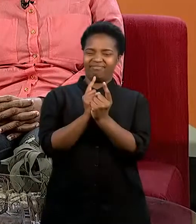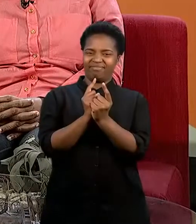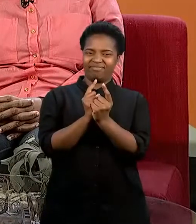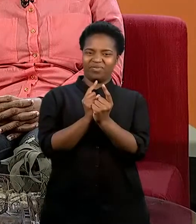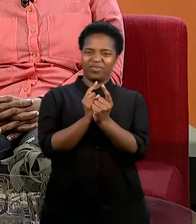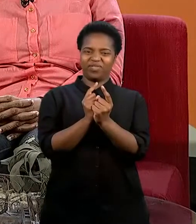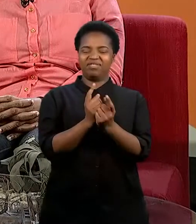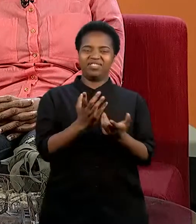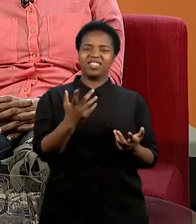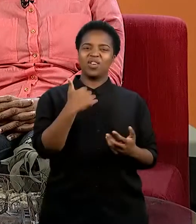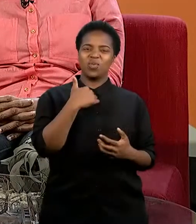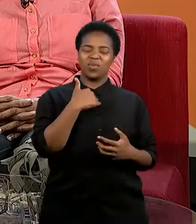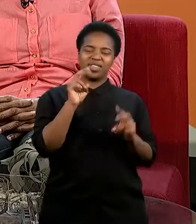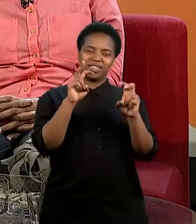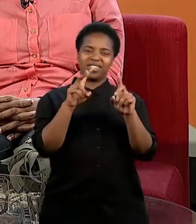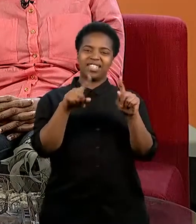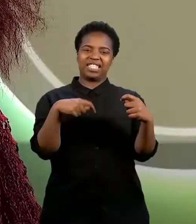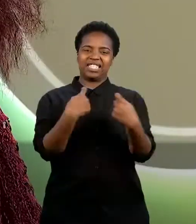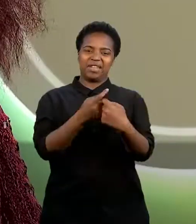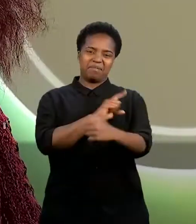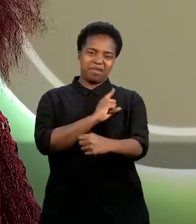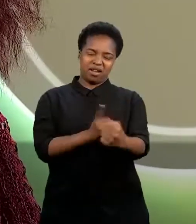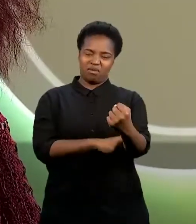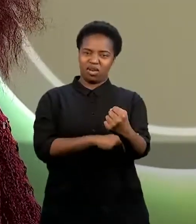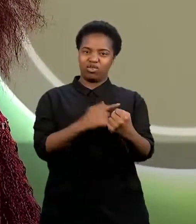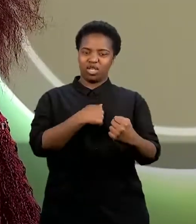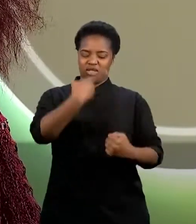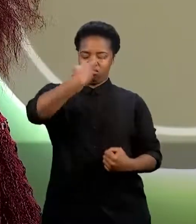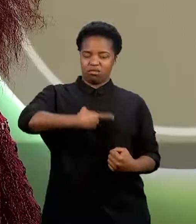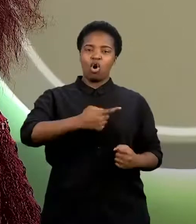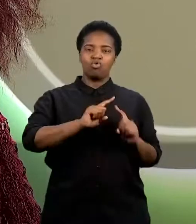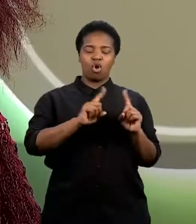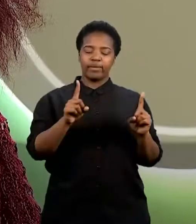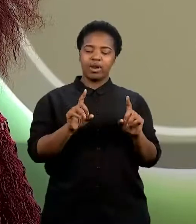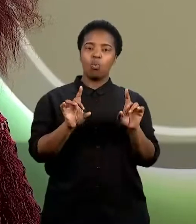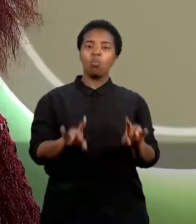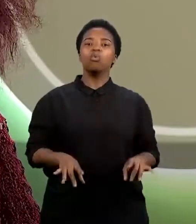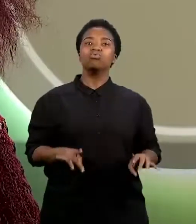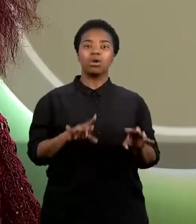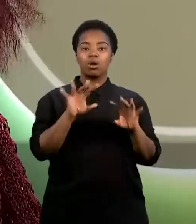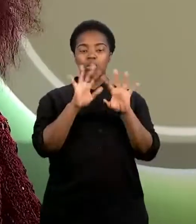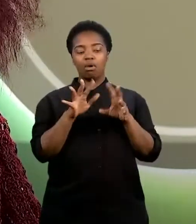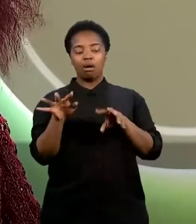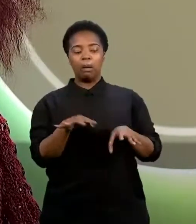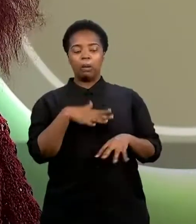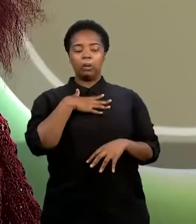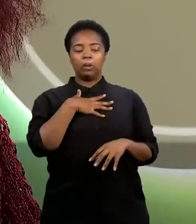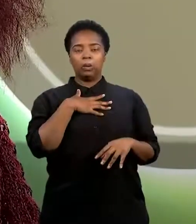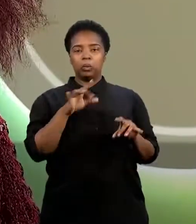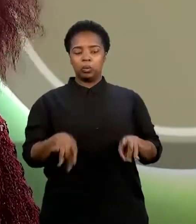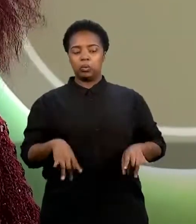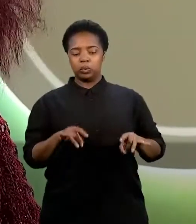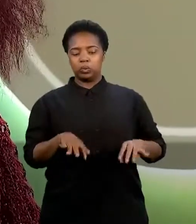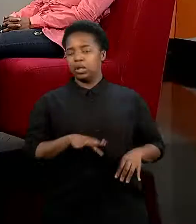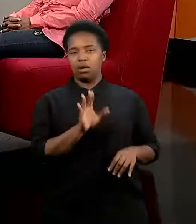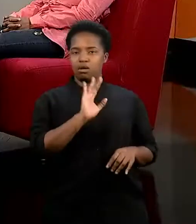when we're together, it's like with this power team, she just saw me for who I am and not what the world sees you as. When they first